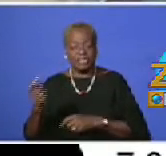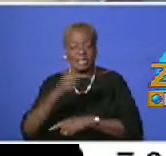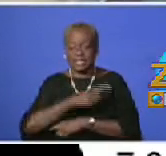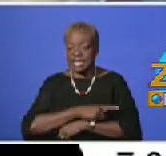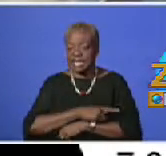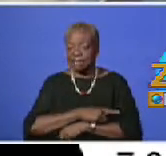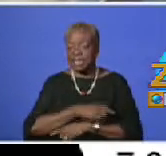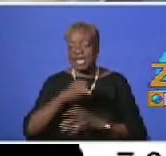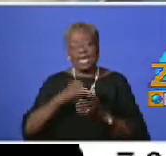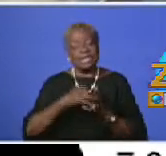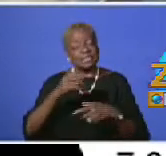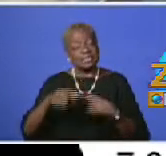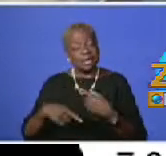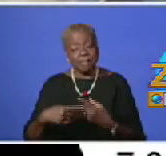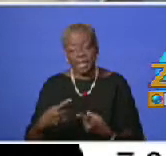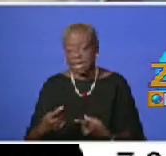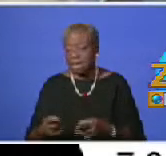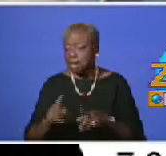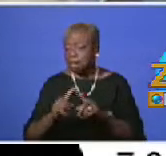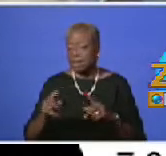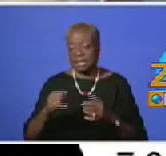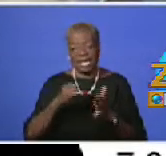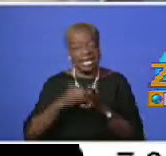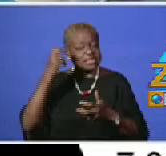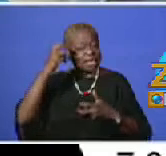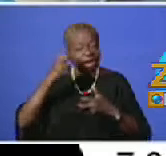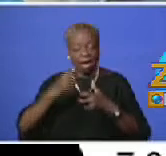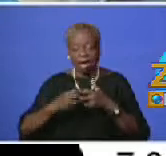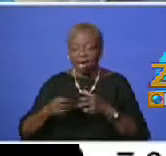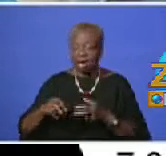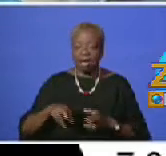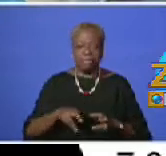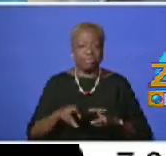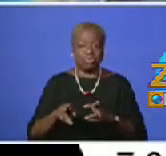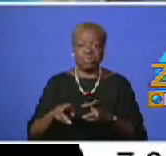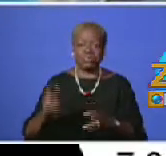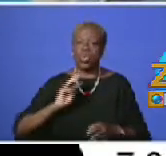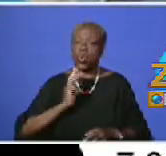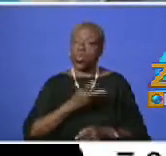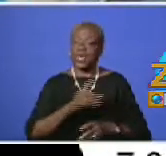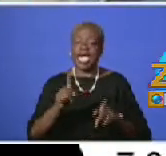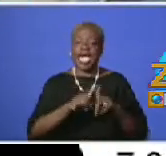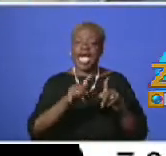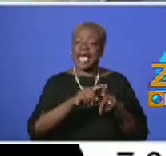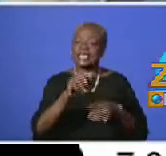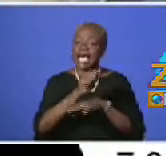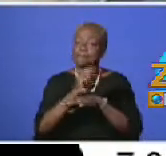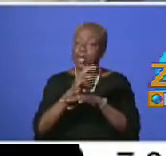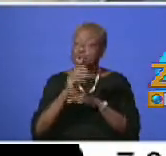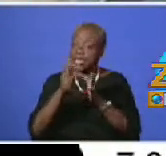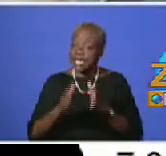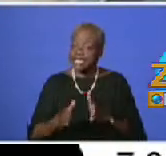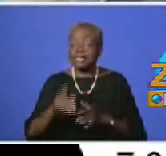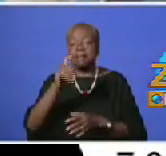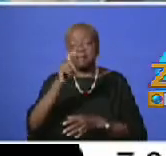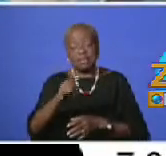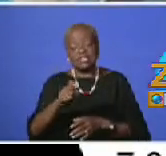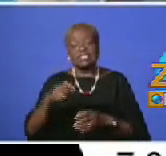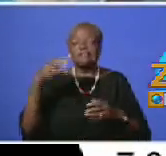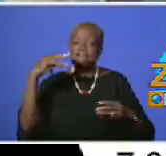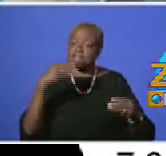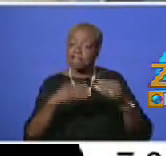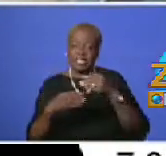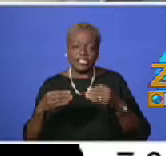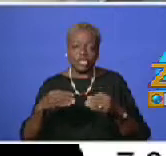It's coming along, but it's a hard road. But we, as Abaconians, have to fight. We've always been fighters.